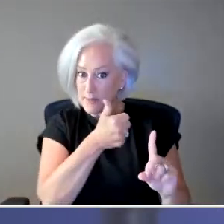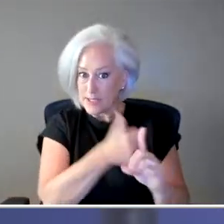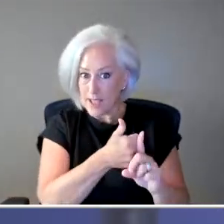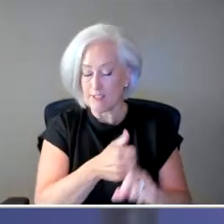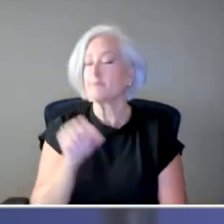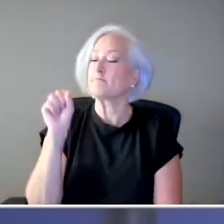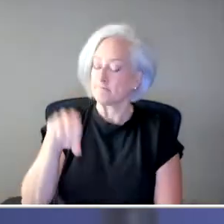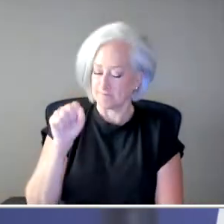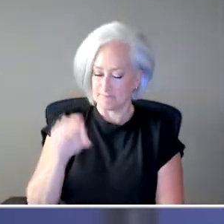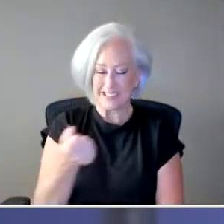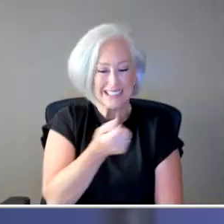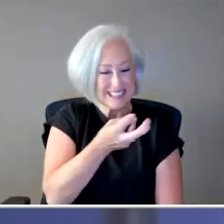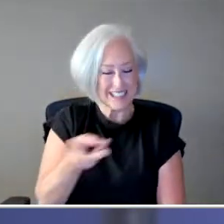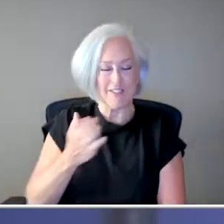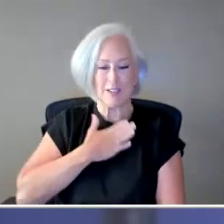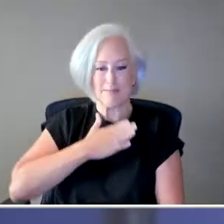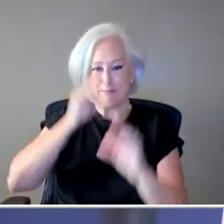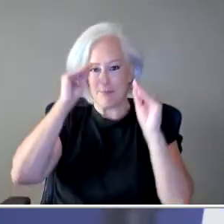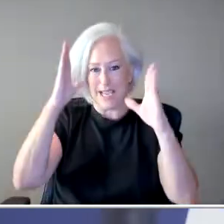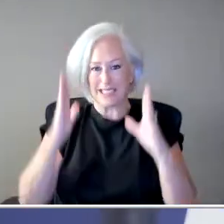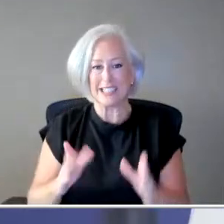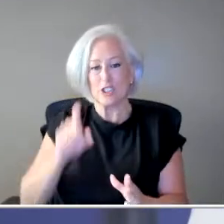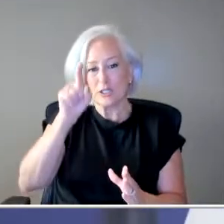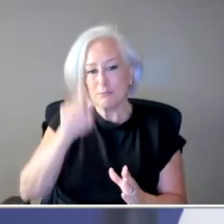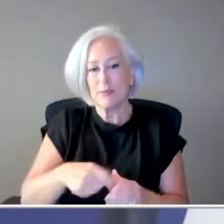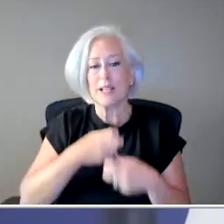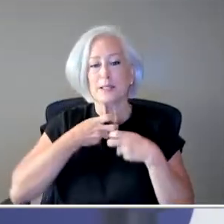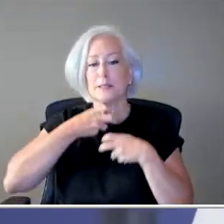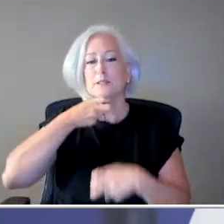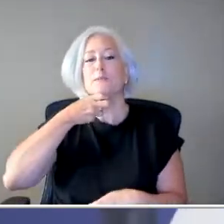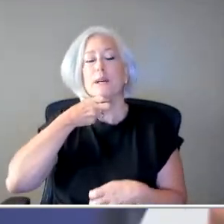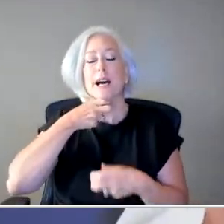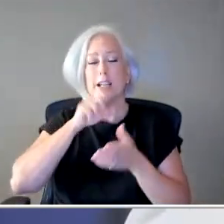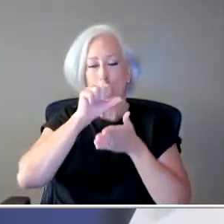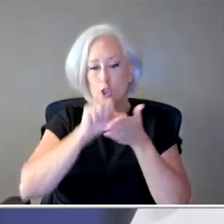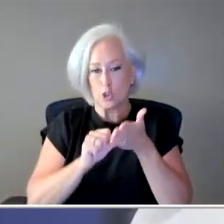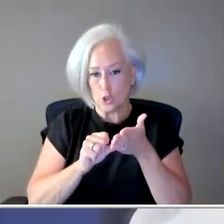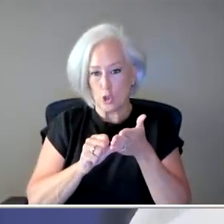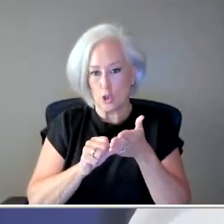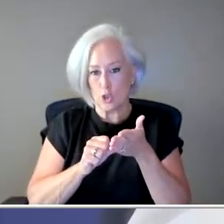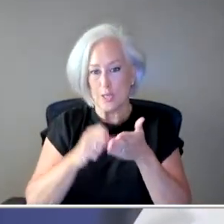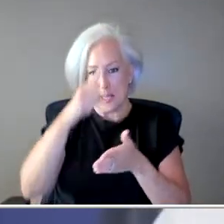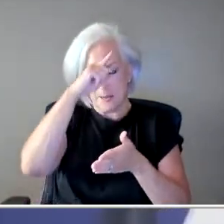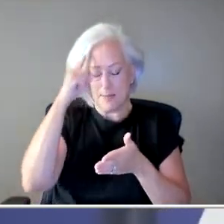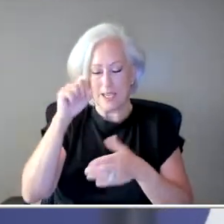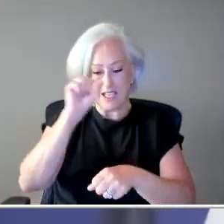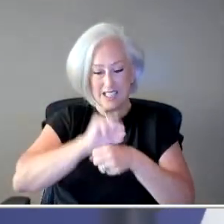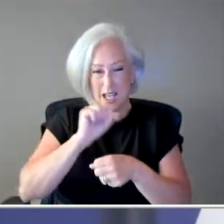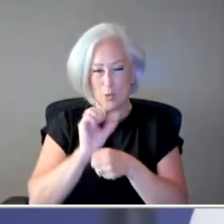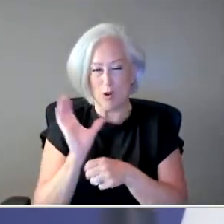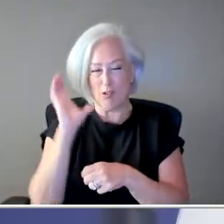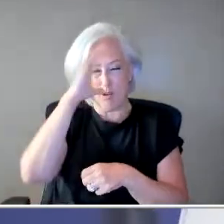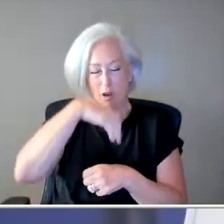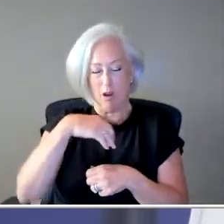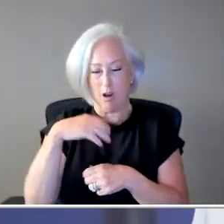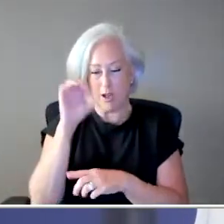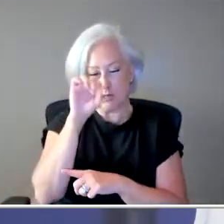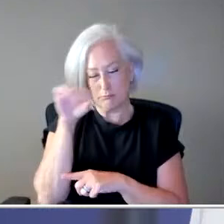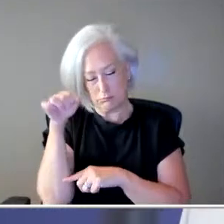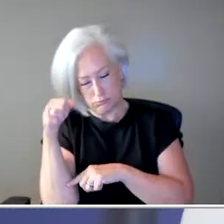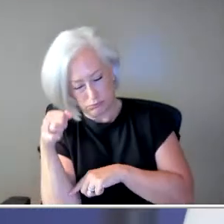have spine surgery for the neck primarily, from a combination of working at those odd angles, but also